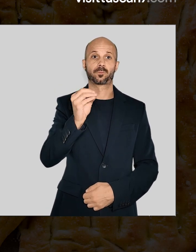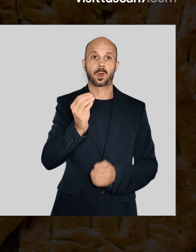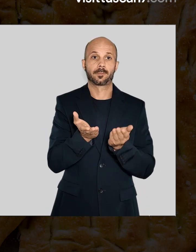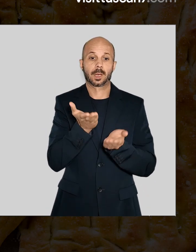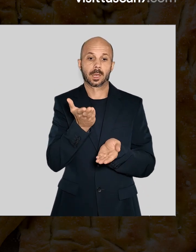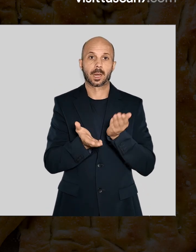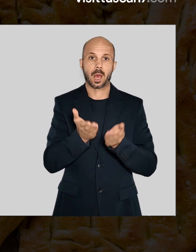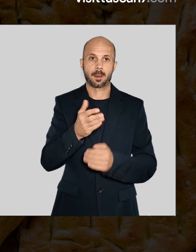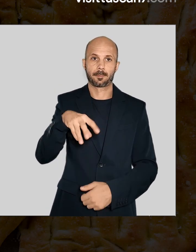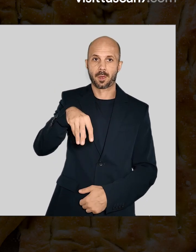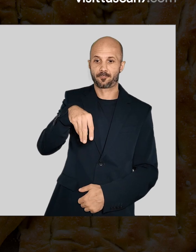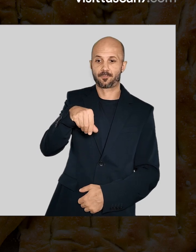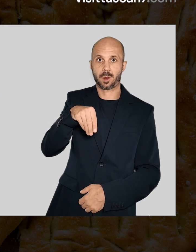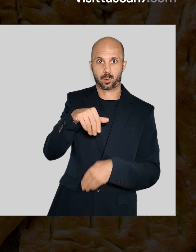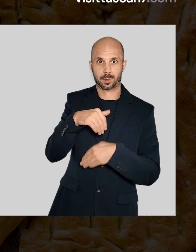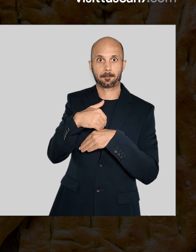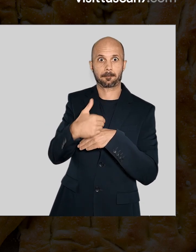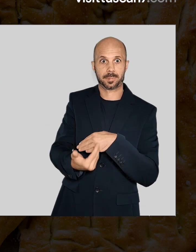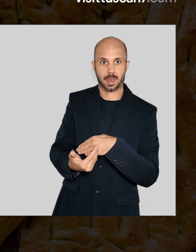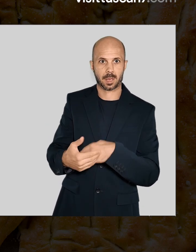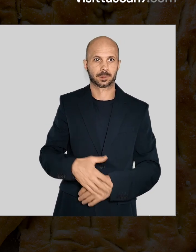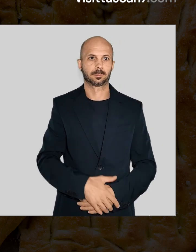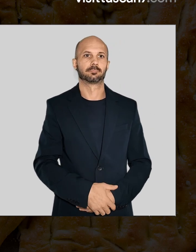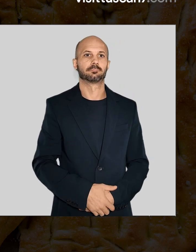1 gram of active dry yeast.